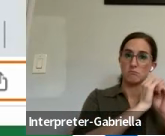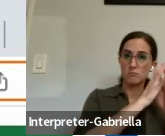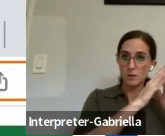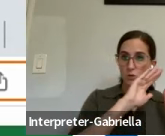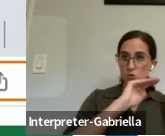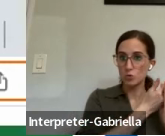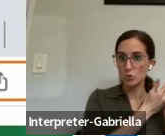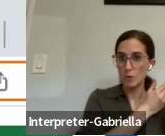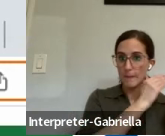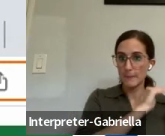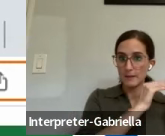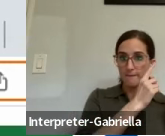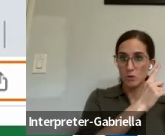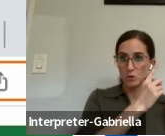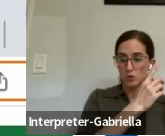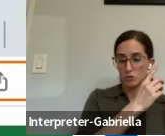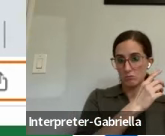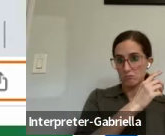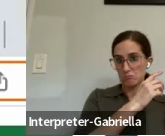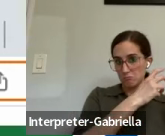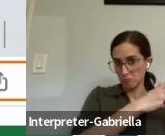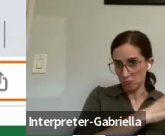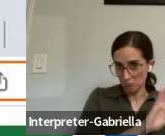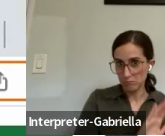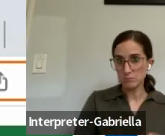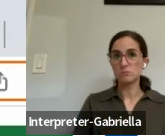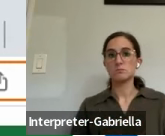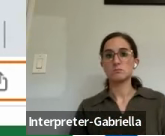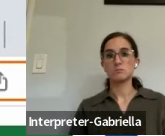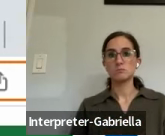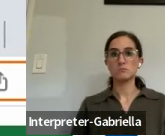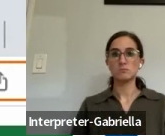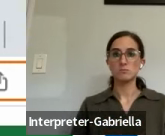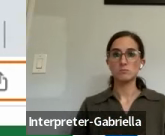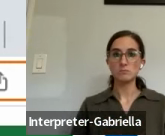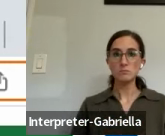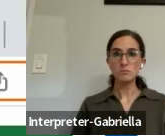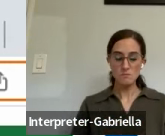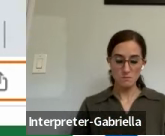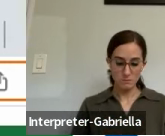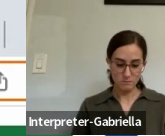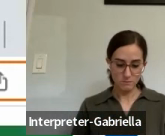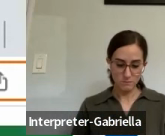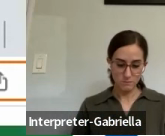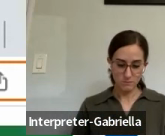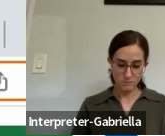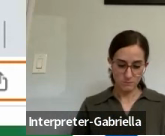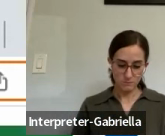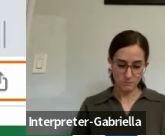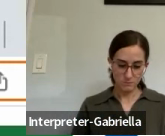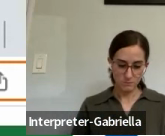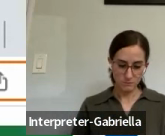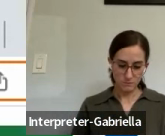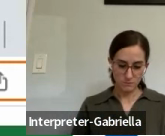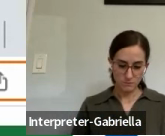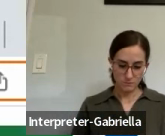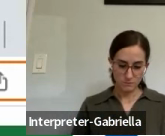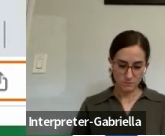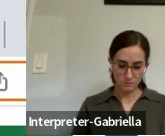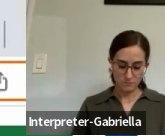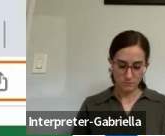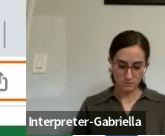Ok, bueno, Jessica dijo que ahorita tienen un programa en la actualidad donde se están dando talleres de manufactura